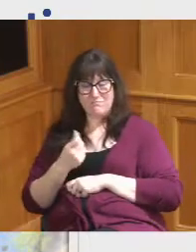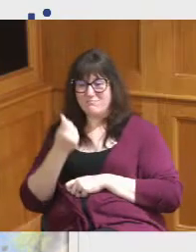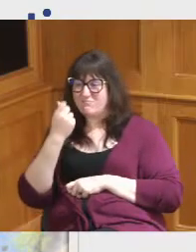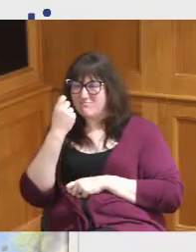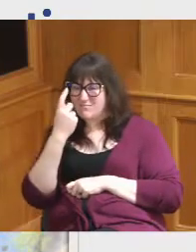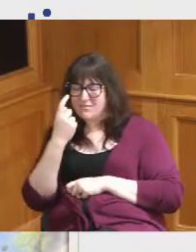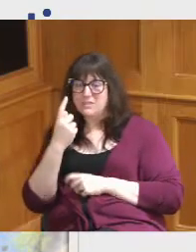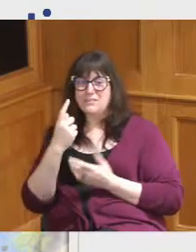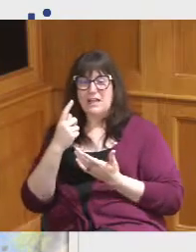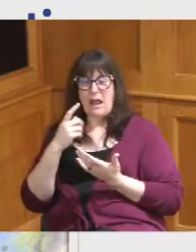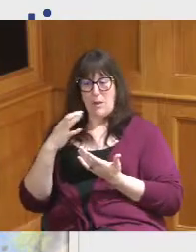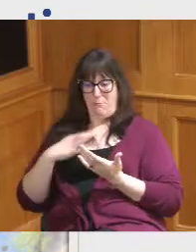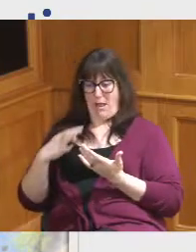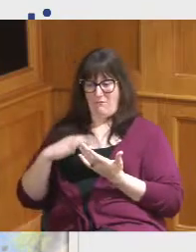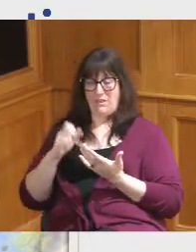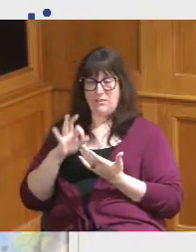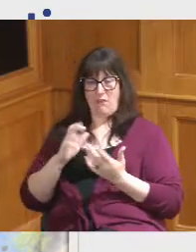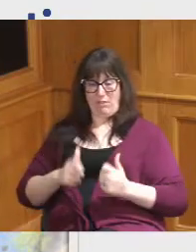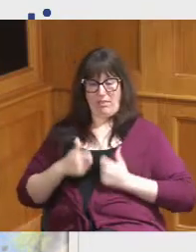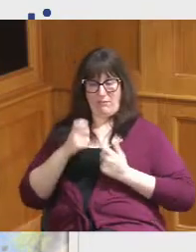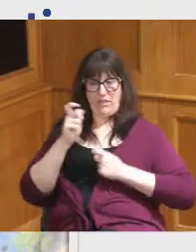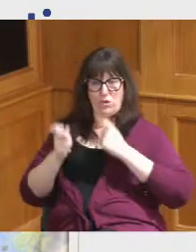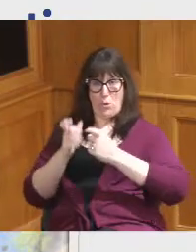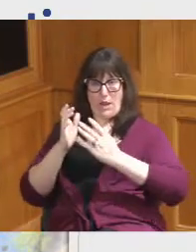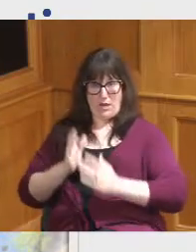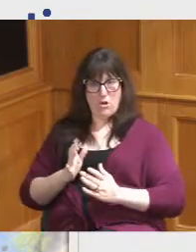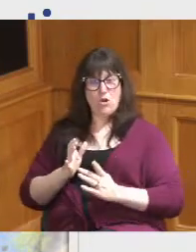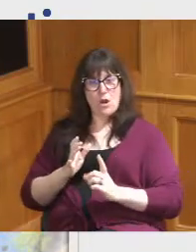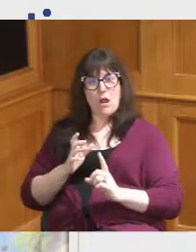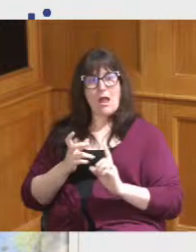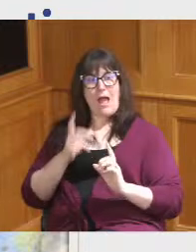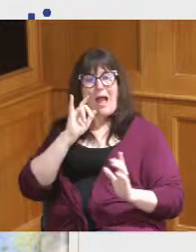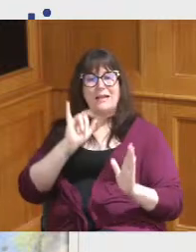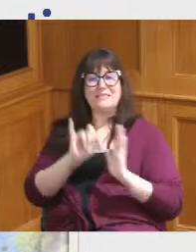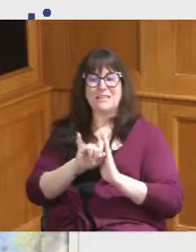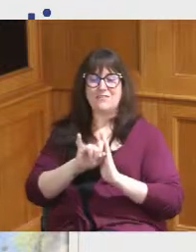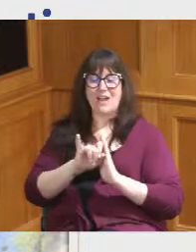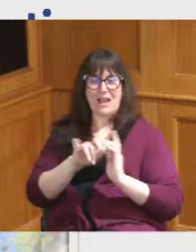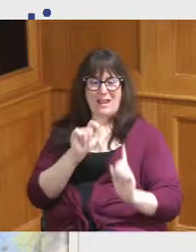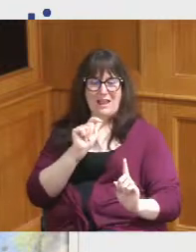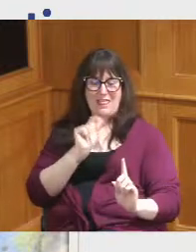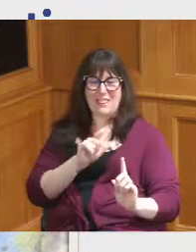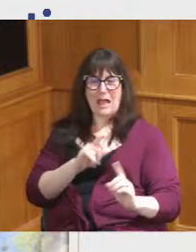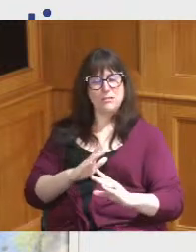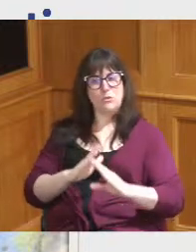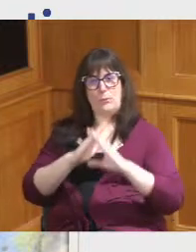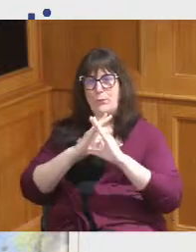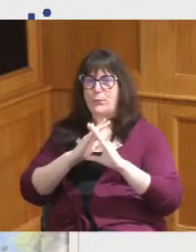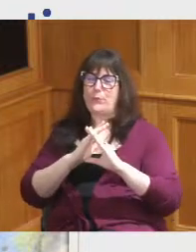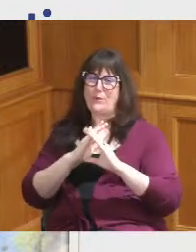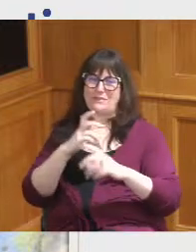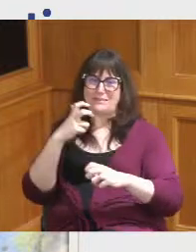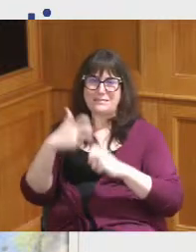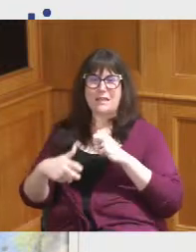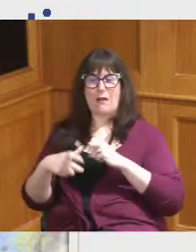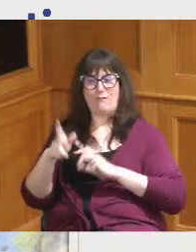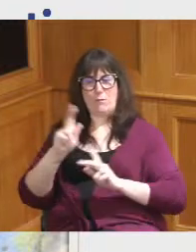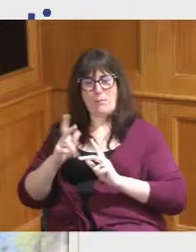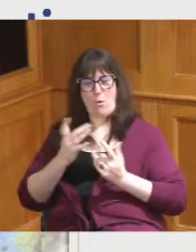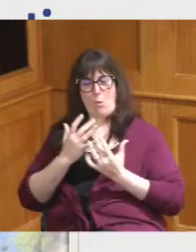the potential benefits of living donation, identifying a donor remains a significant barrier for those people that are waiting for